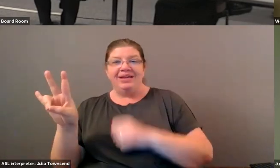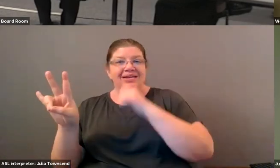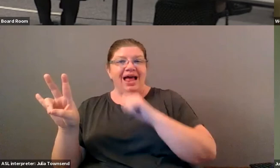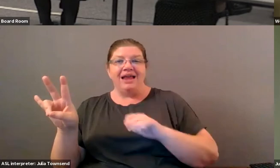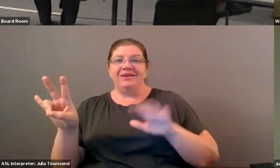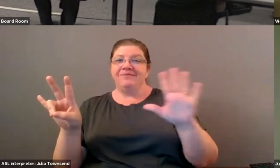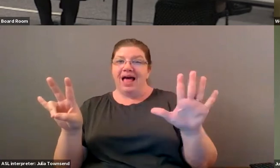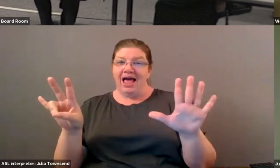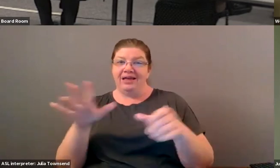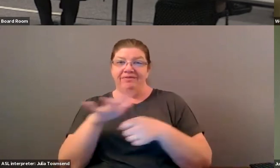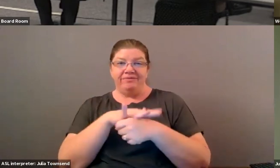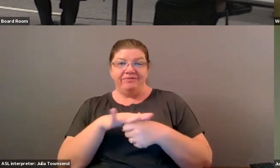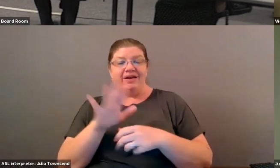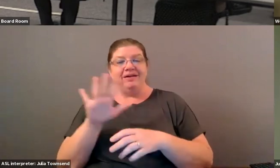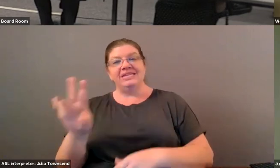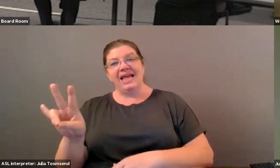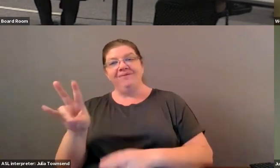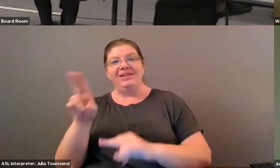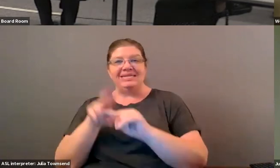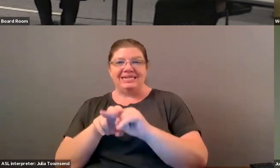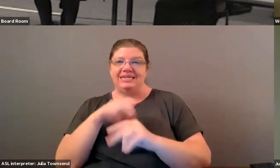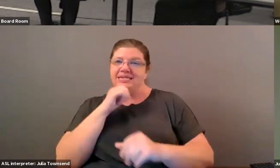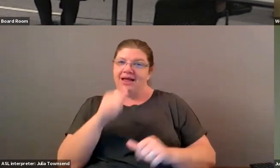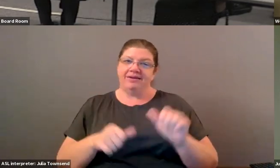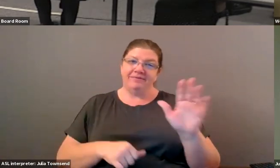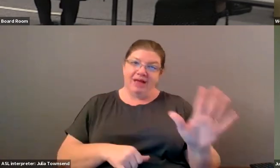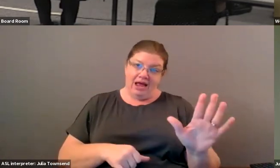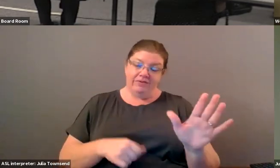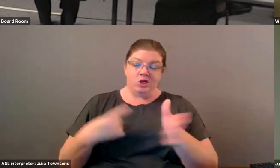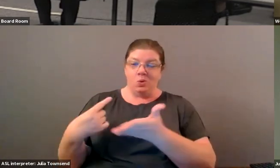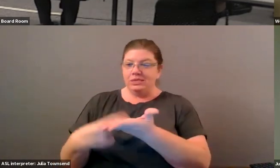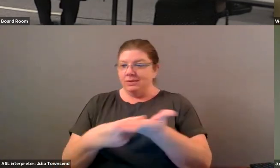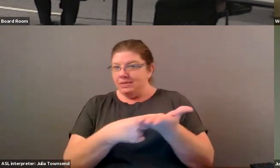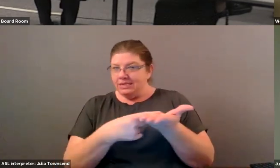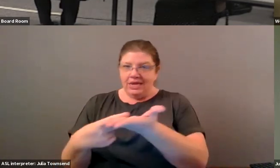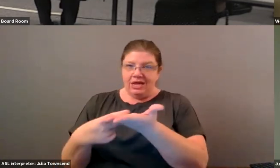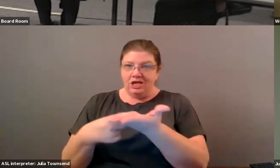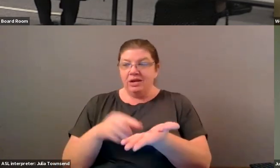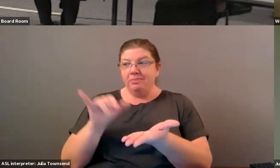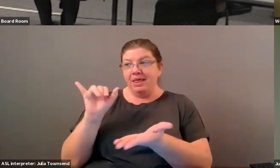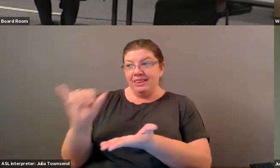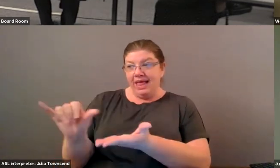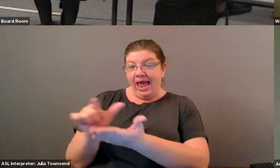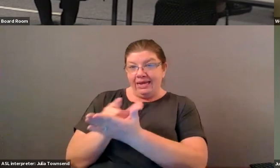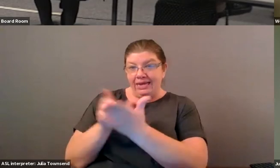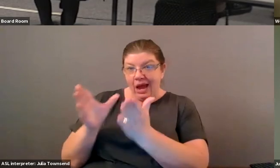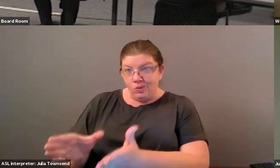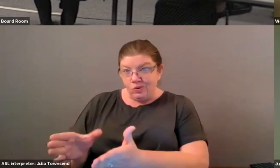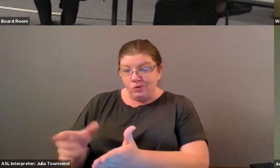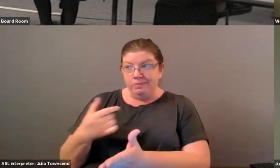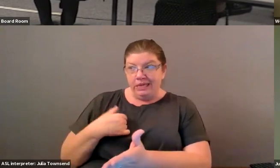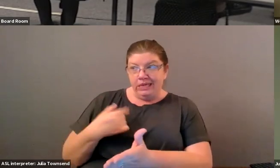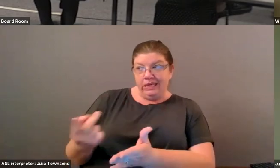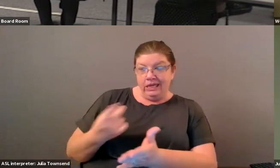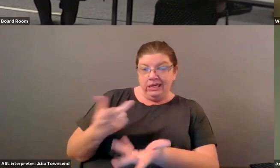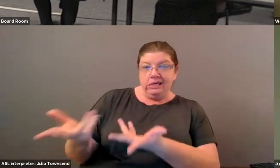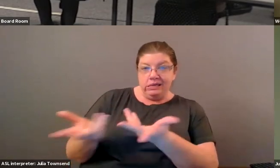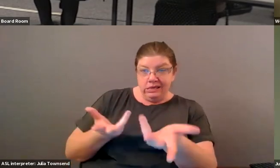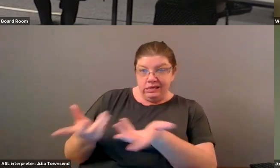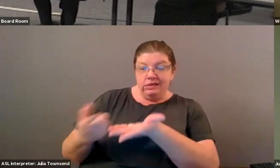seats. And there was some discussion between that council and me,